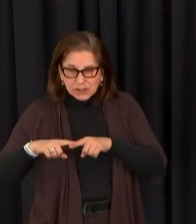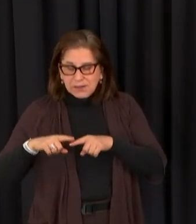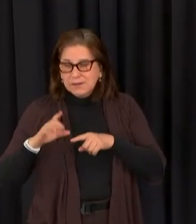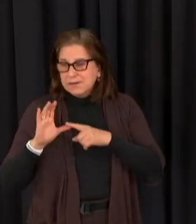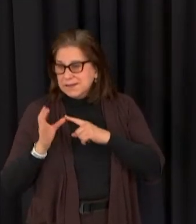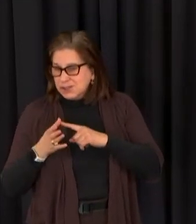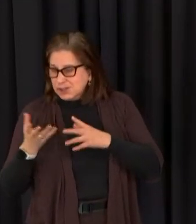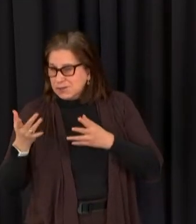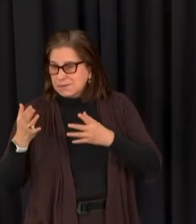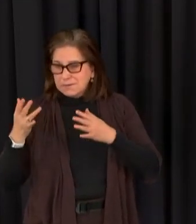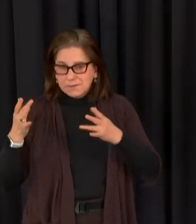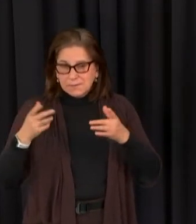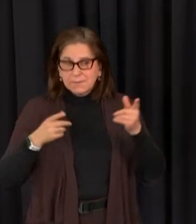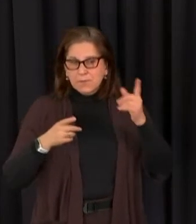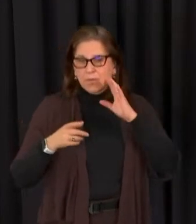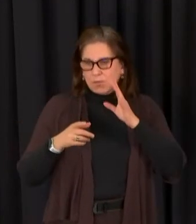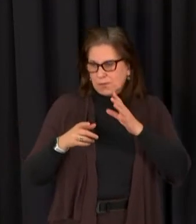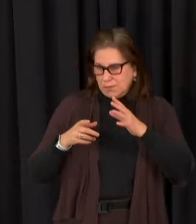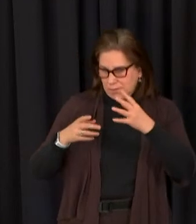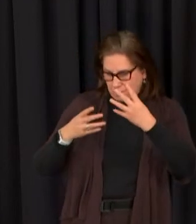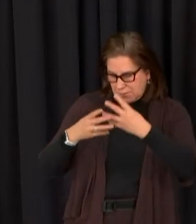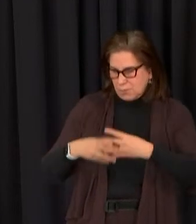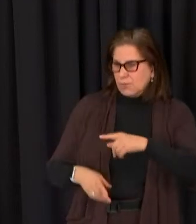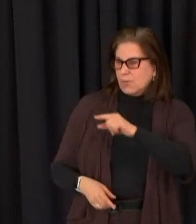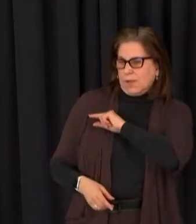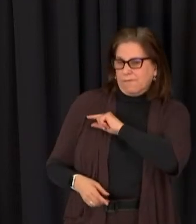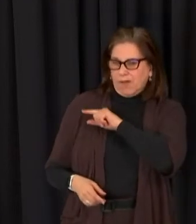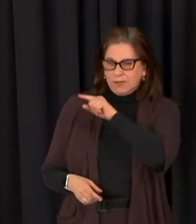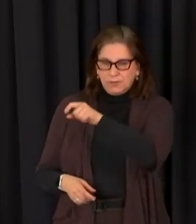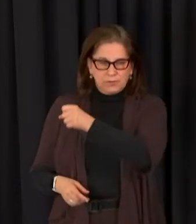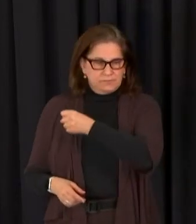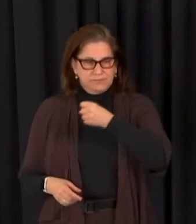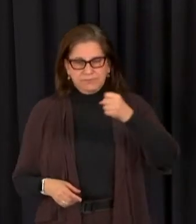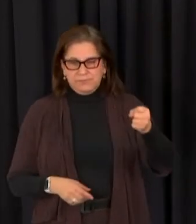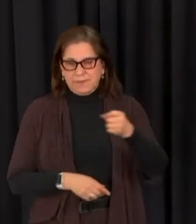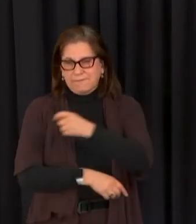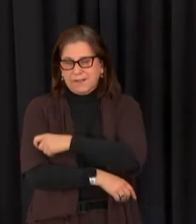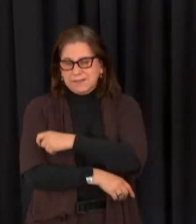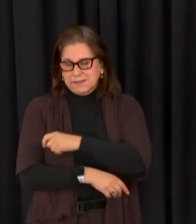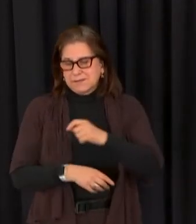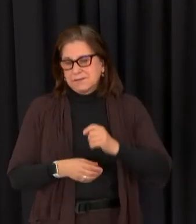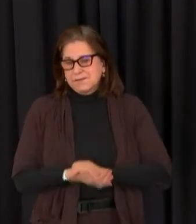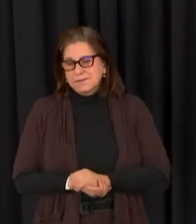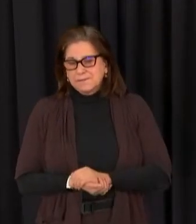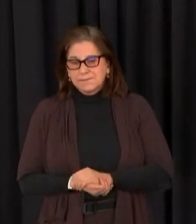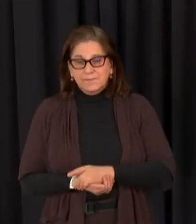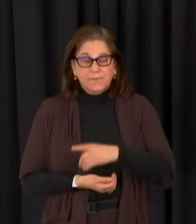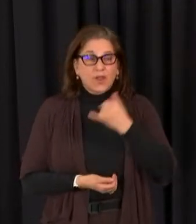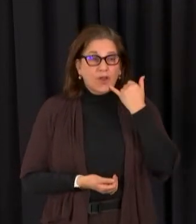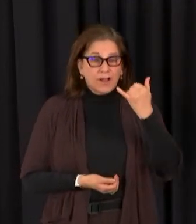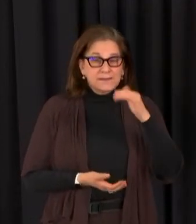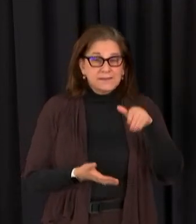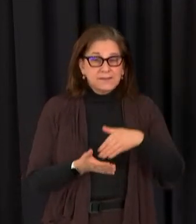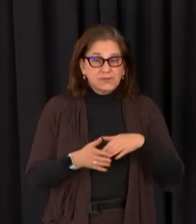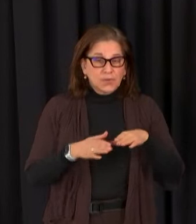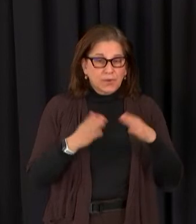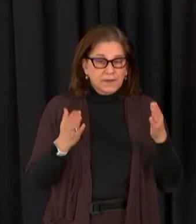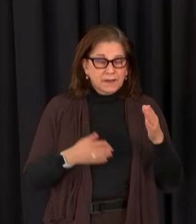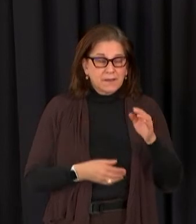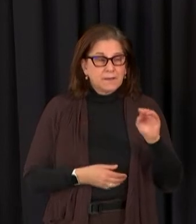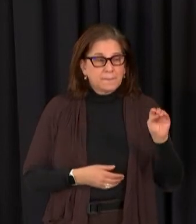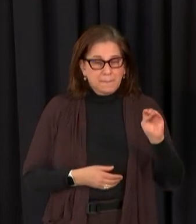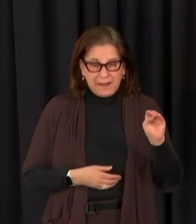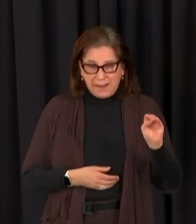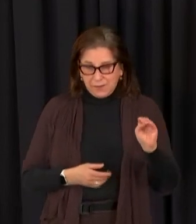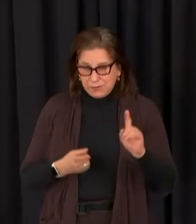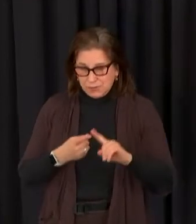have any information related to that handy for when you call. The call center hours are Monday through